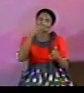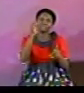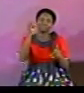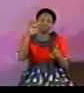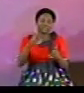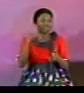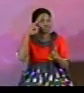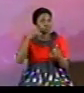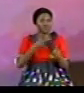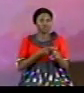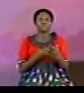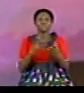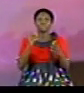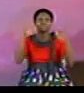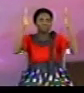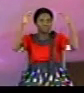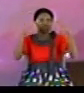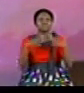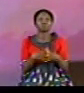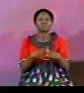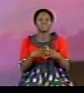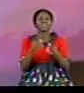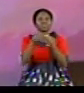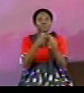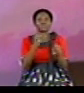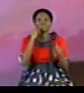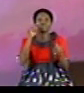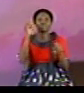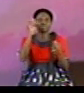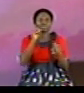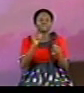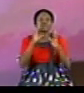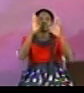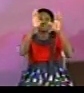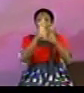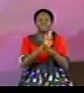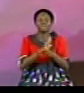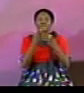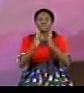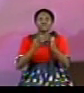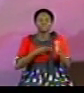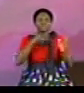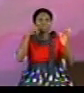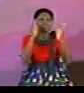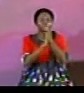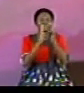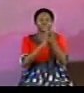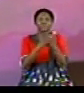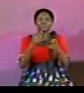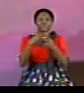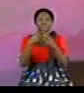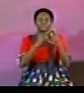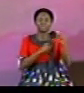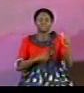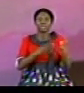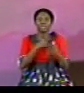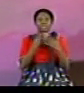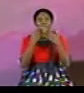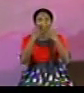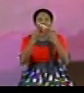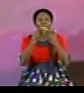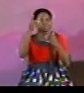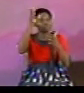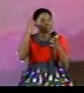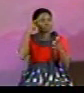so wonderful. Let's praise the name of the Lord. Let's thank God for our media men and those who